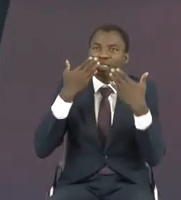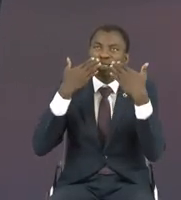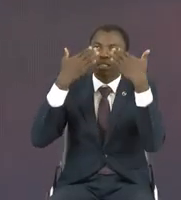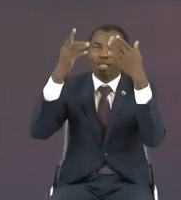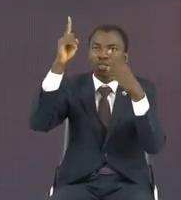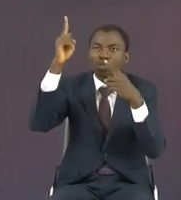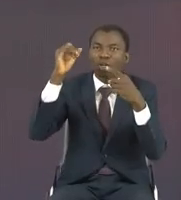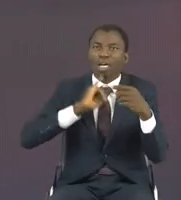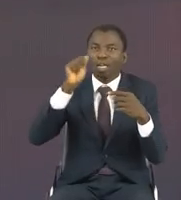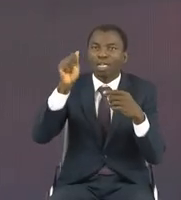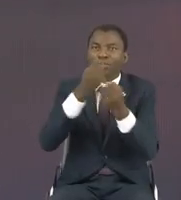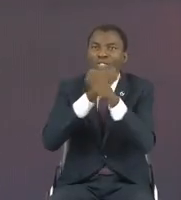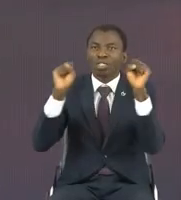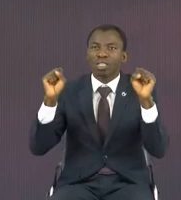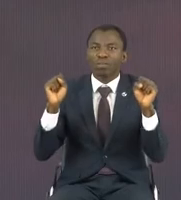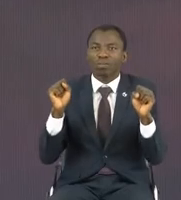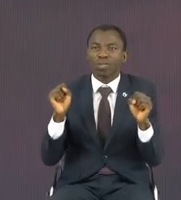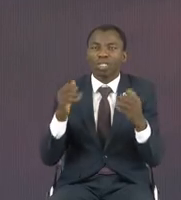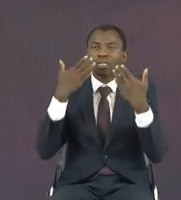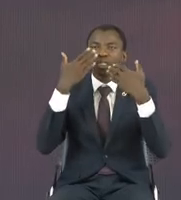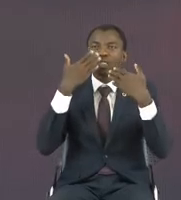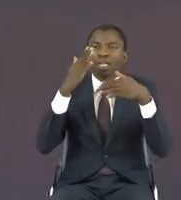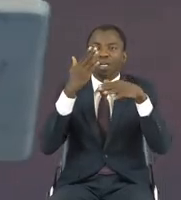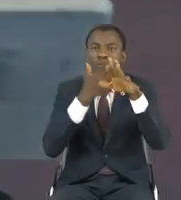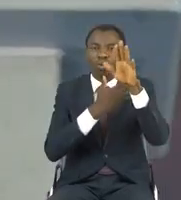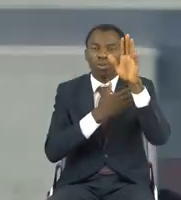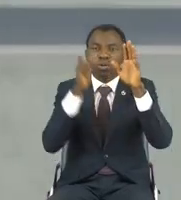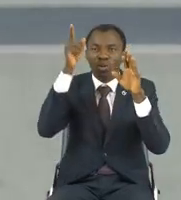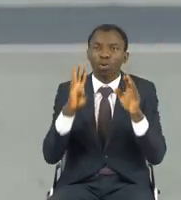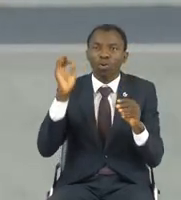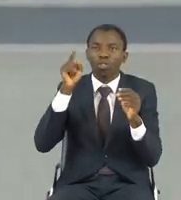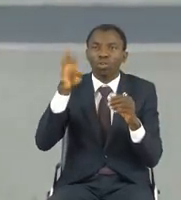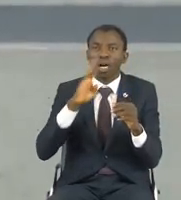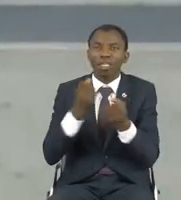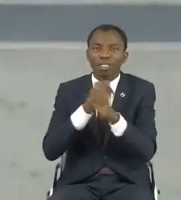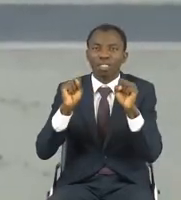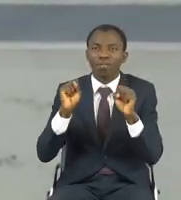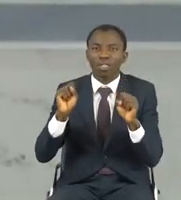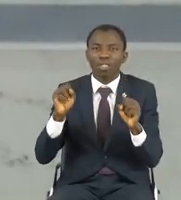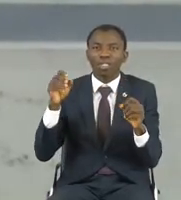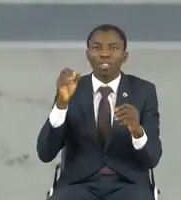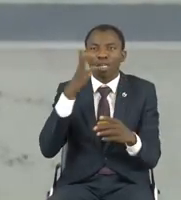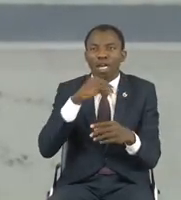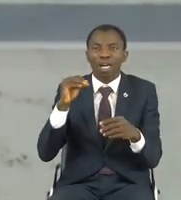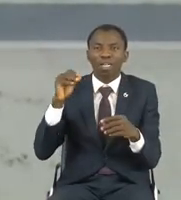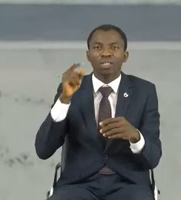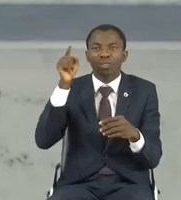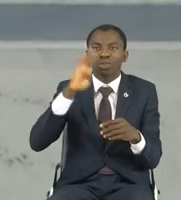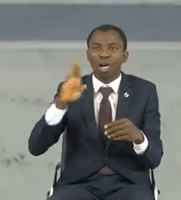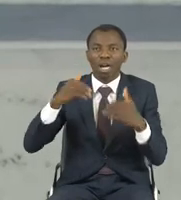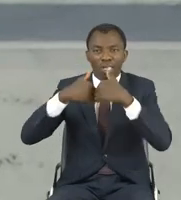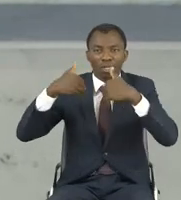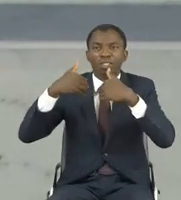saved. Thank God you are saved. It is so that you'll be separated from your past